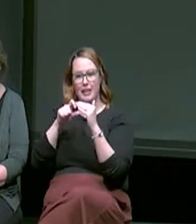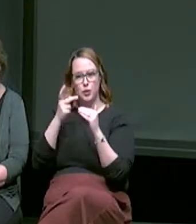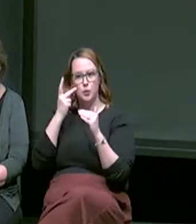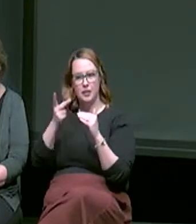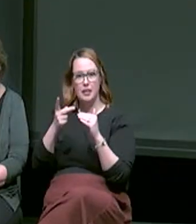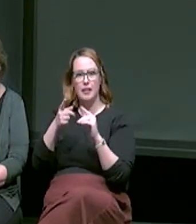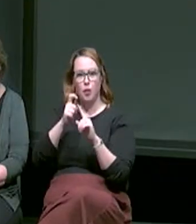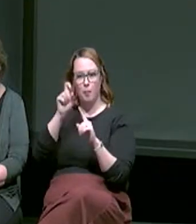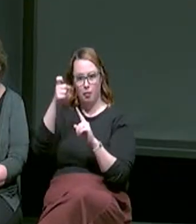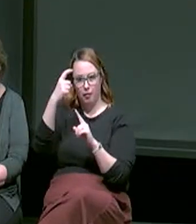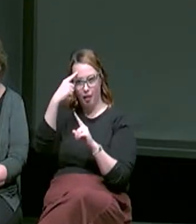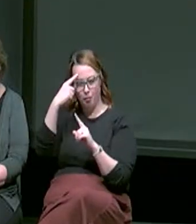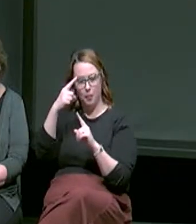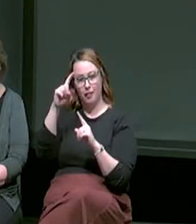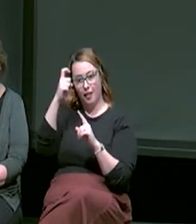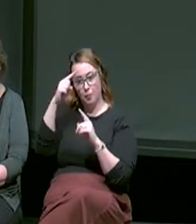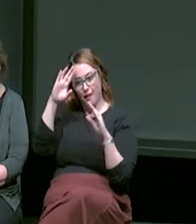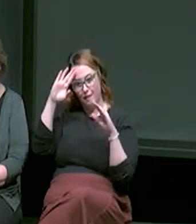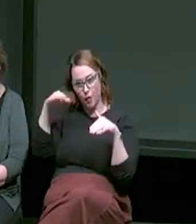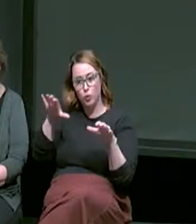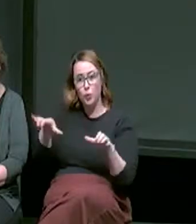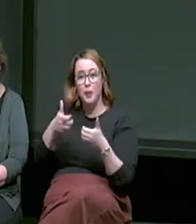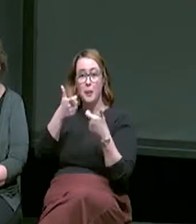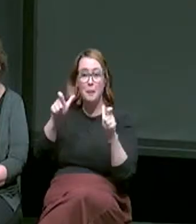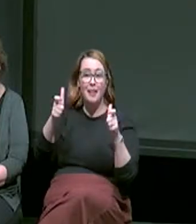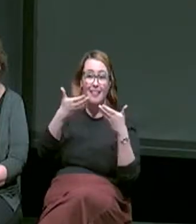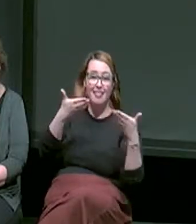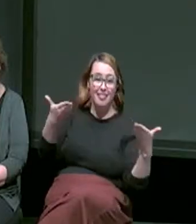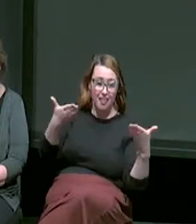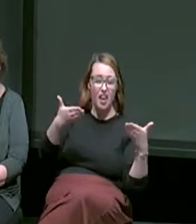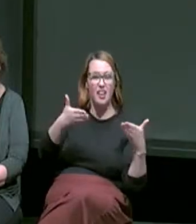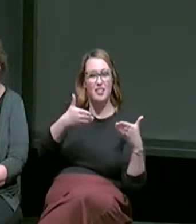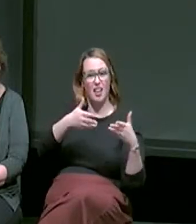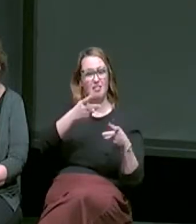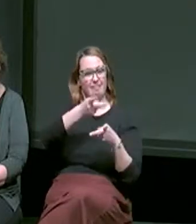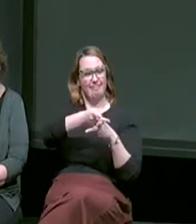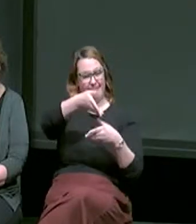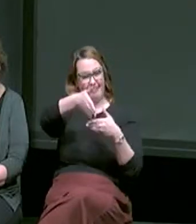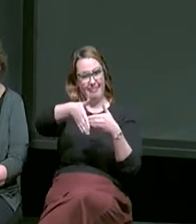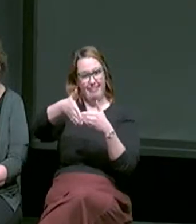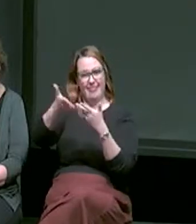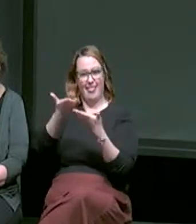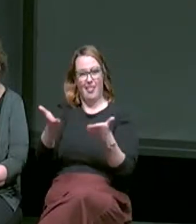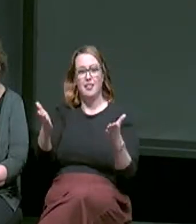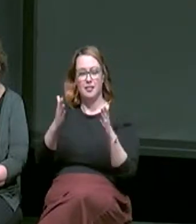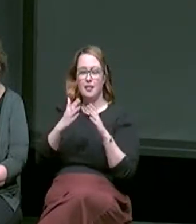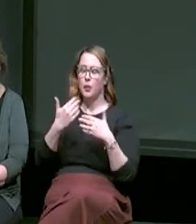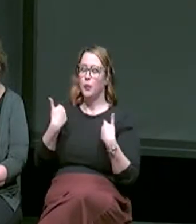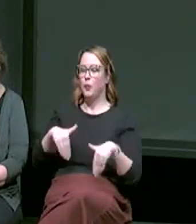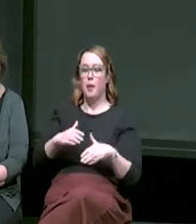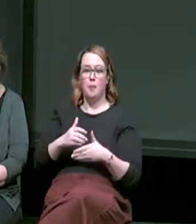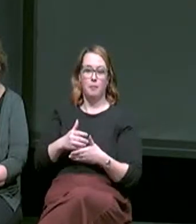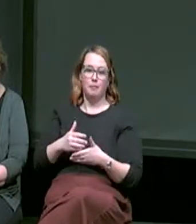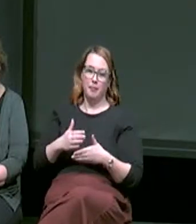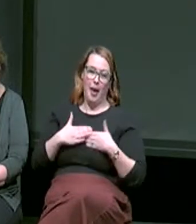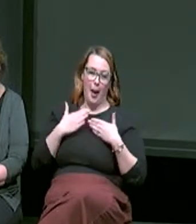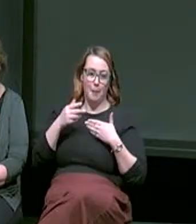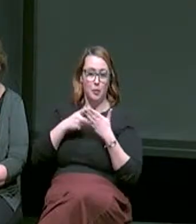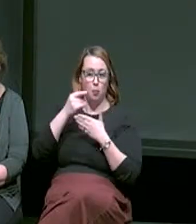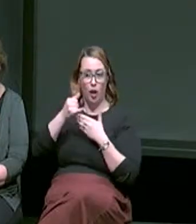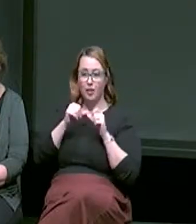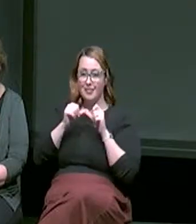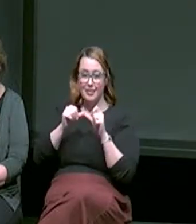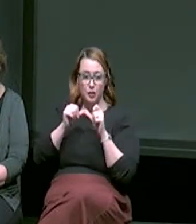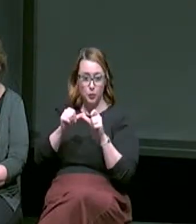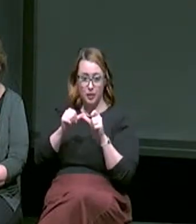from government, a government that's focused on doing big things and getting things done. And so I'm so glad that this project is